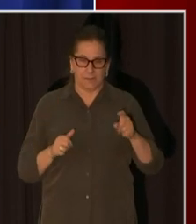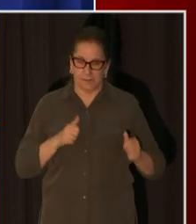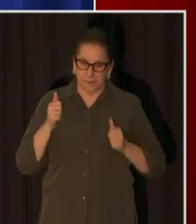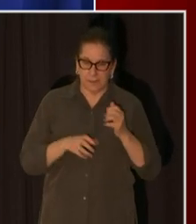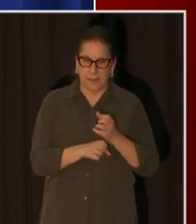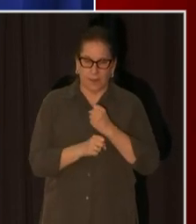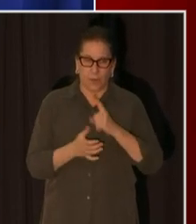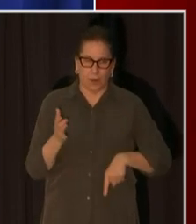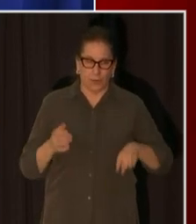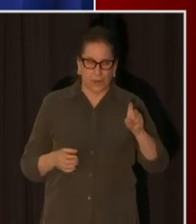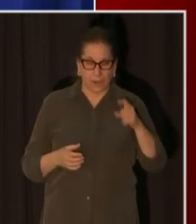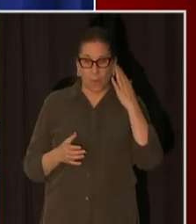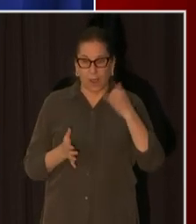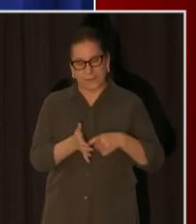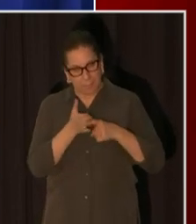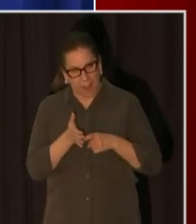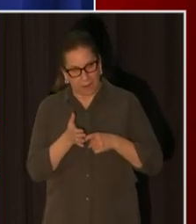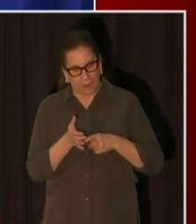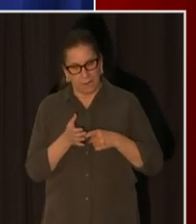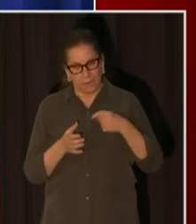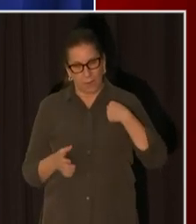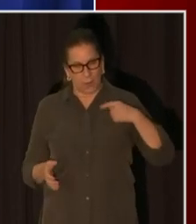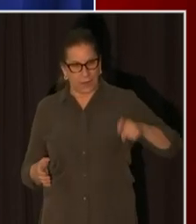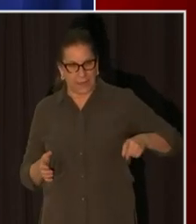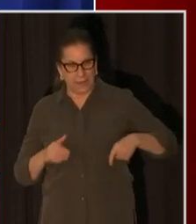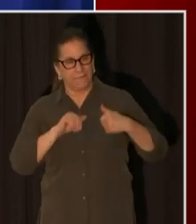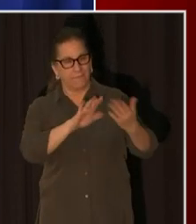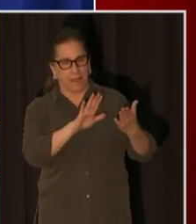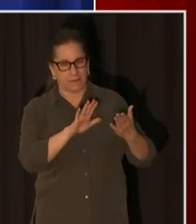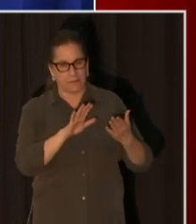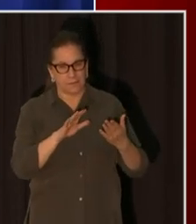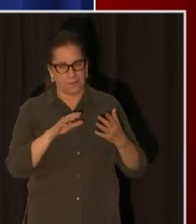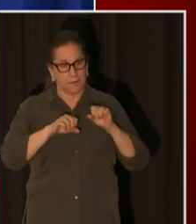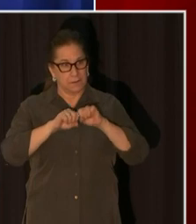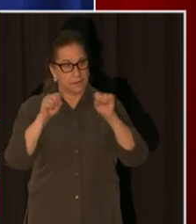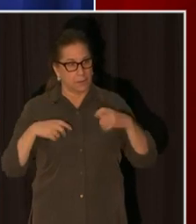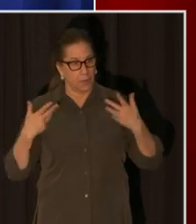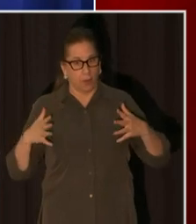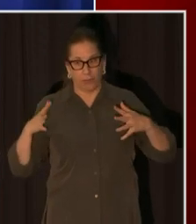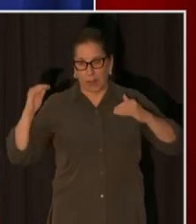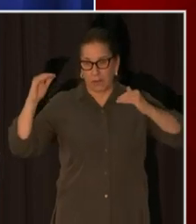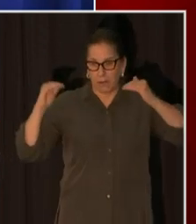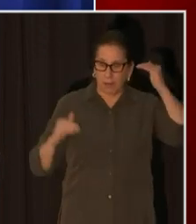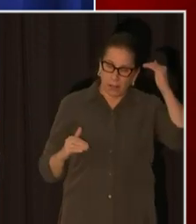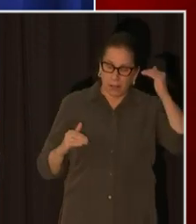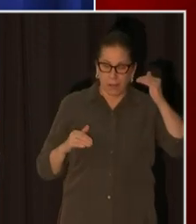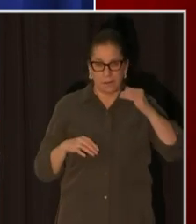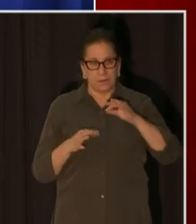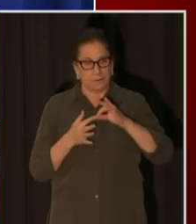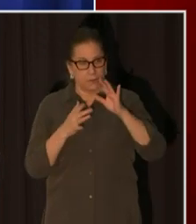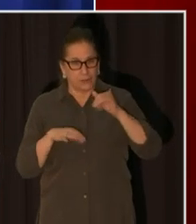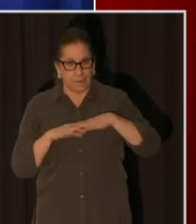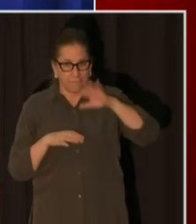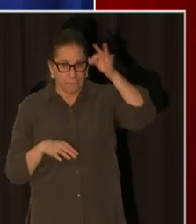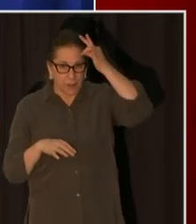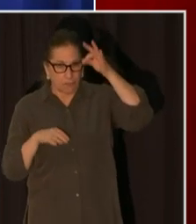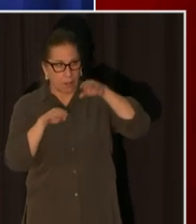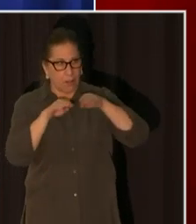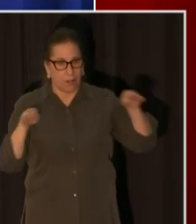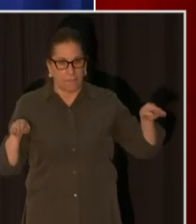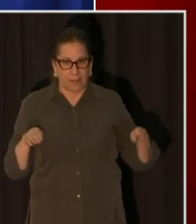would strongly encourage members of Congress to beef up the provisions